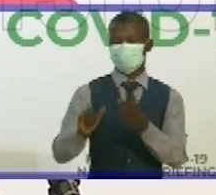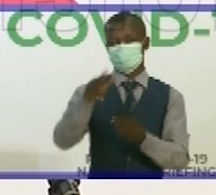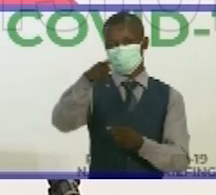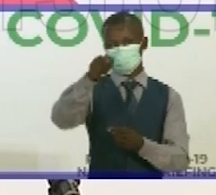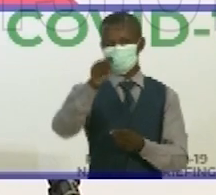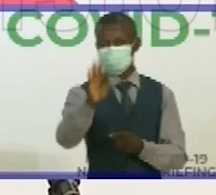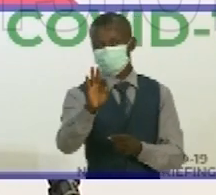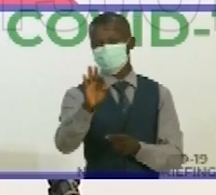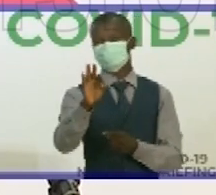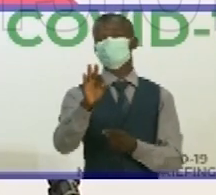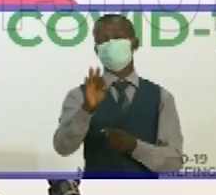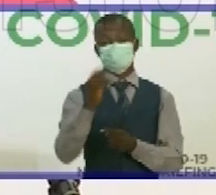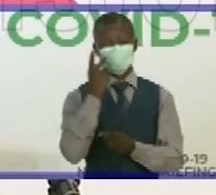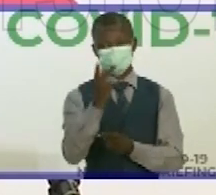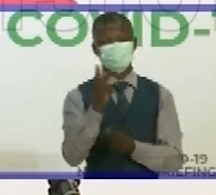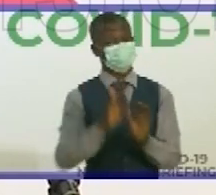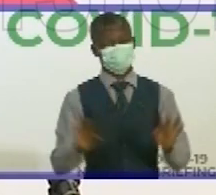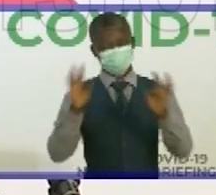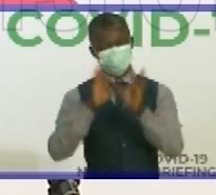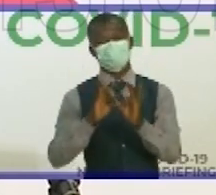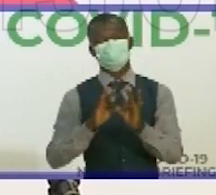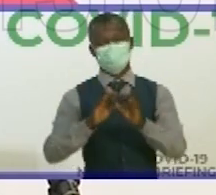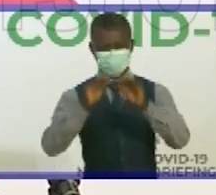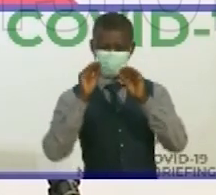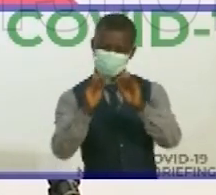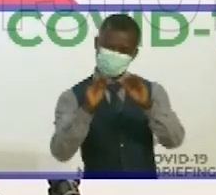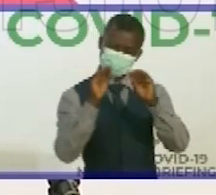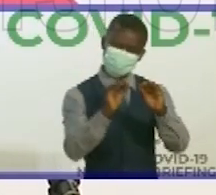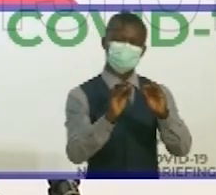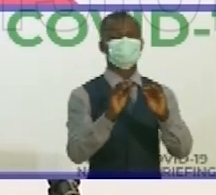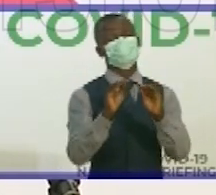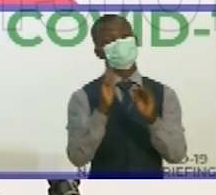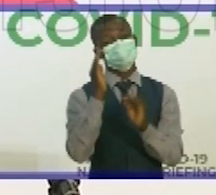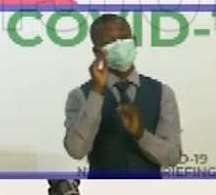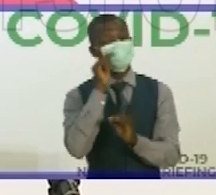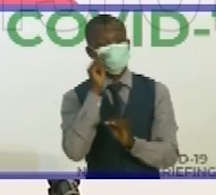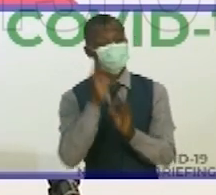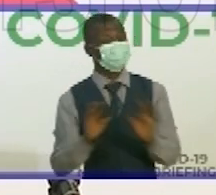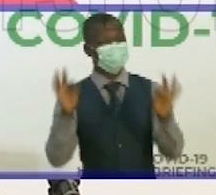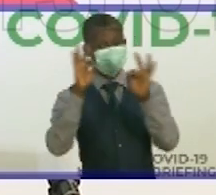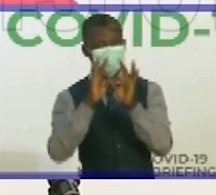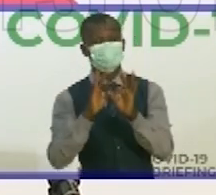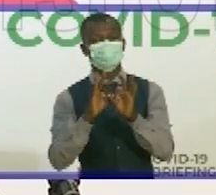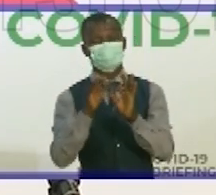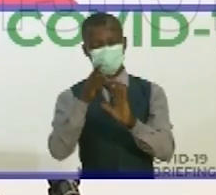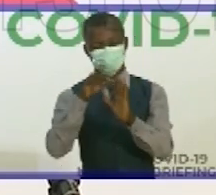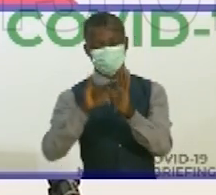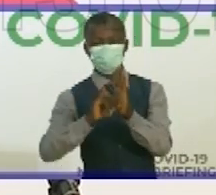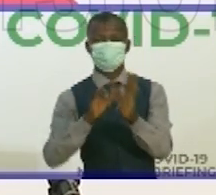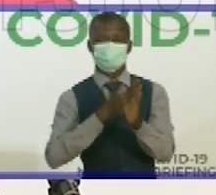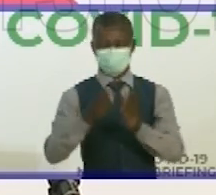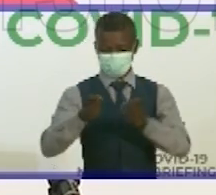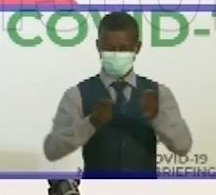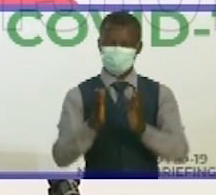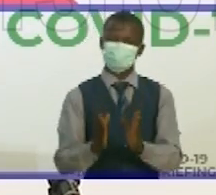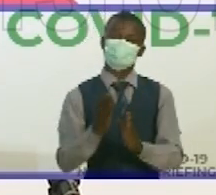Task Force finds it necessary to re-educate Nigerians on the policy and strategy for the coordination and management of